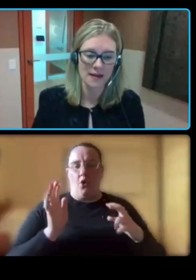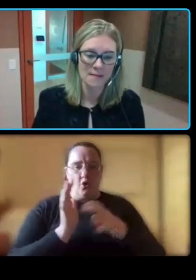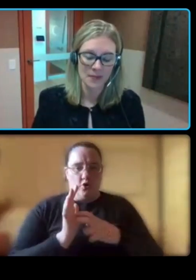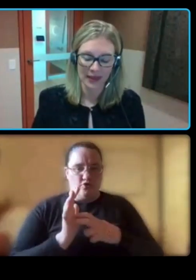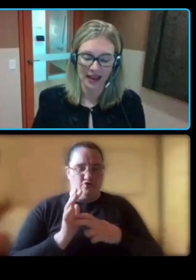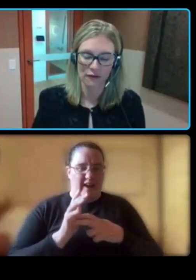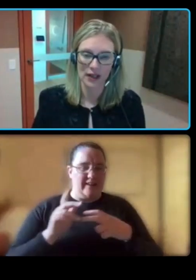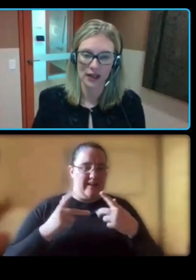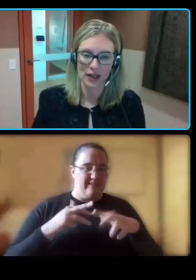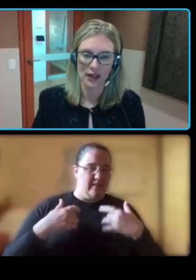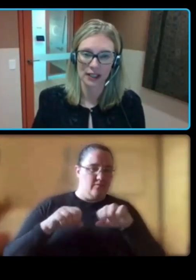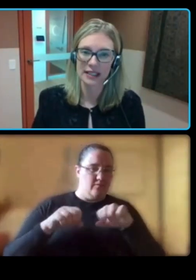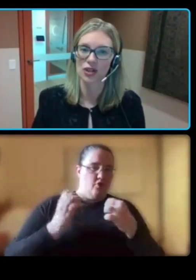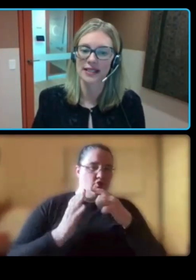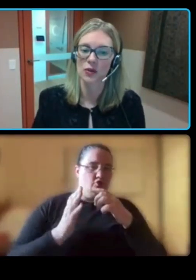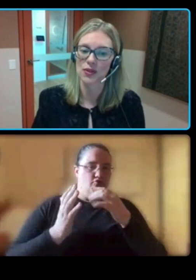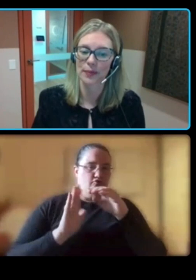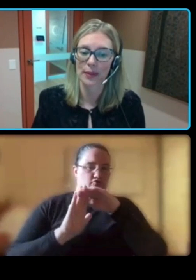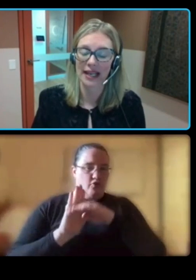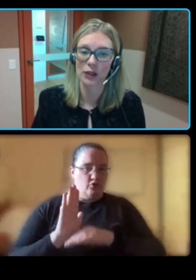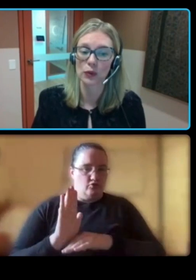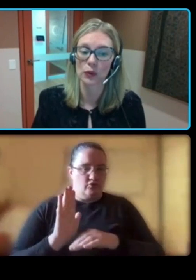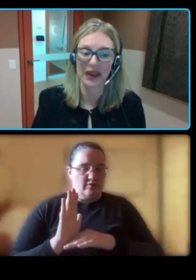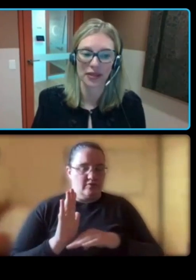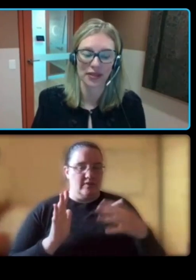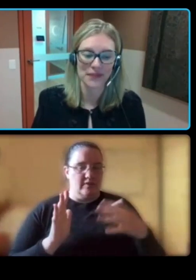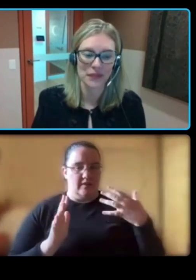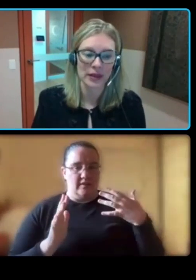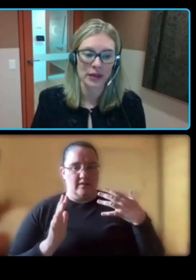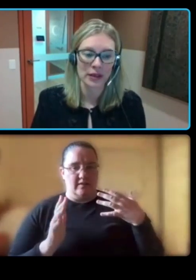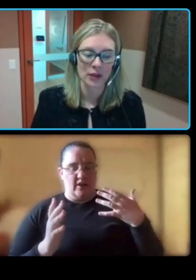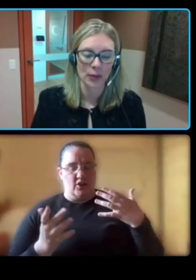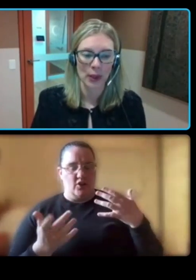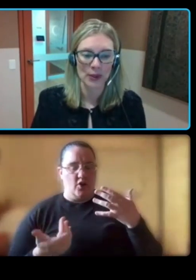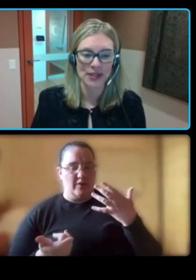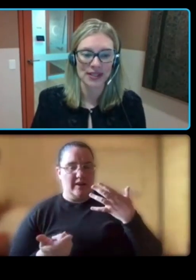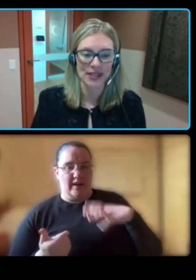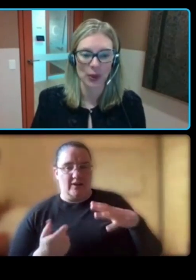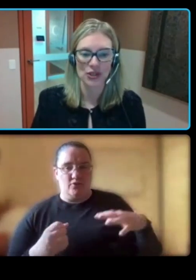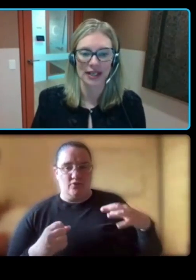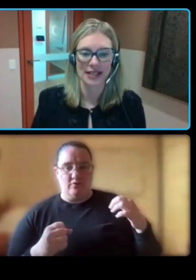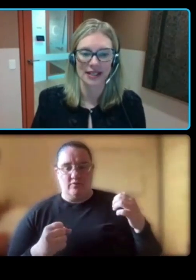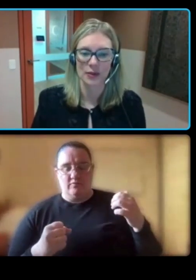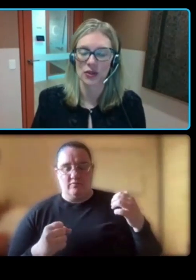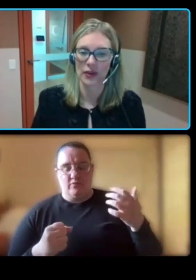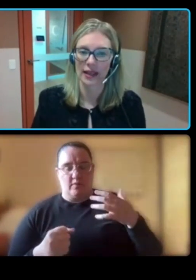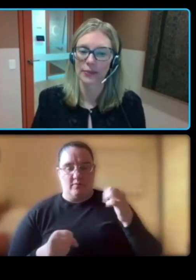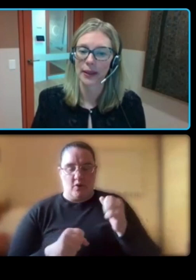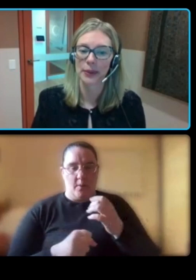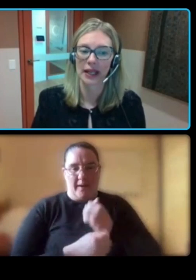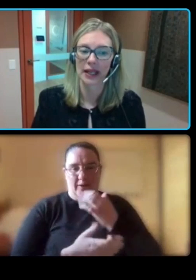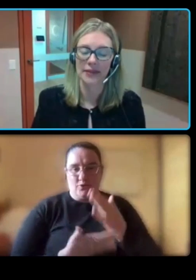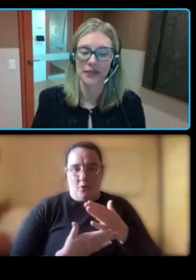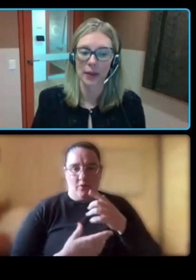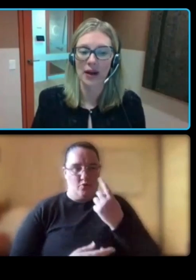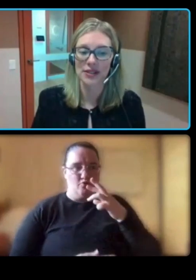legislation. And finally, the disclosure must also be made in good faith. The proposed approach intends to ensure that